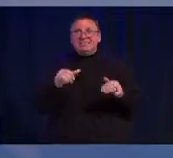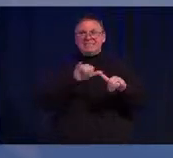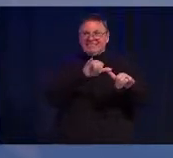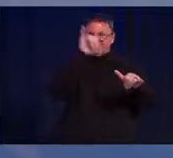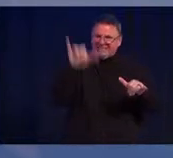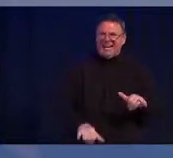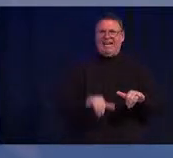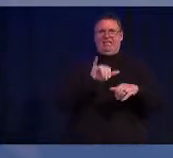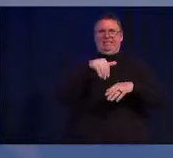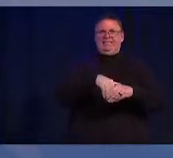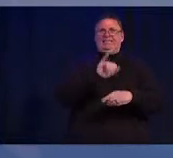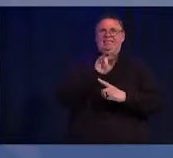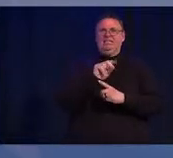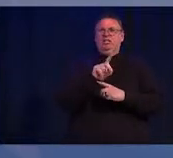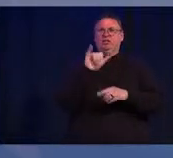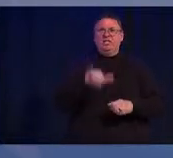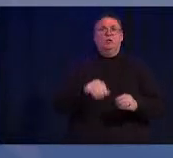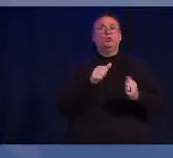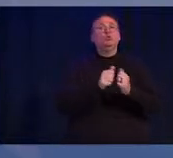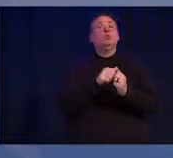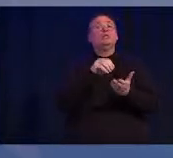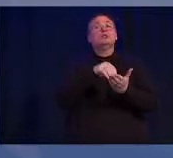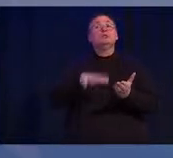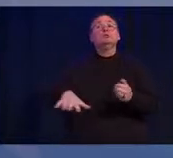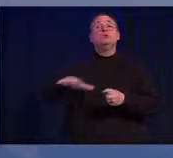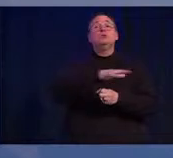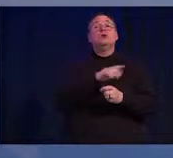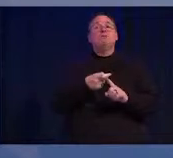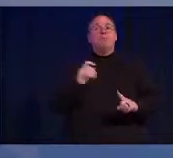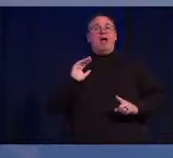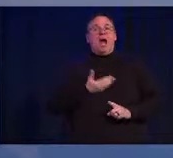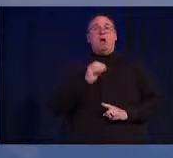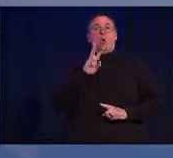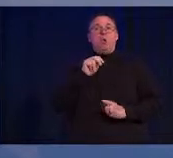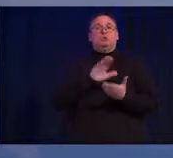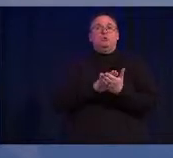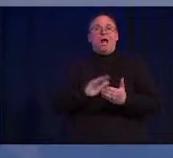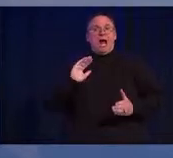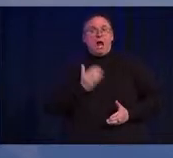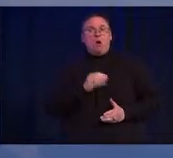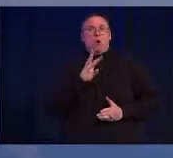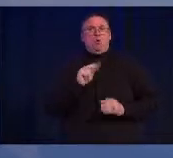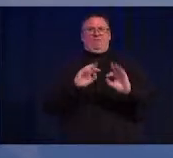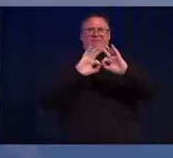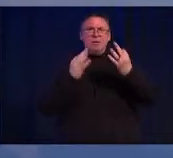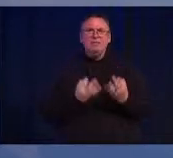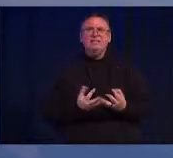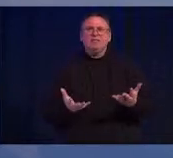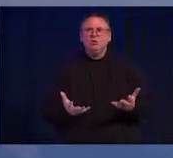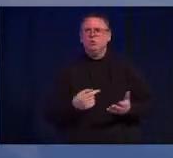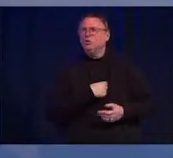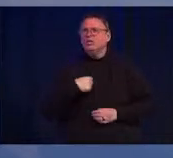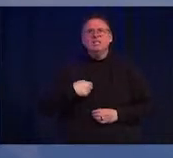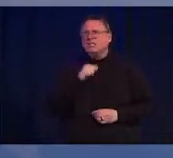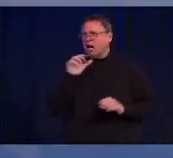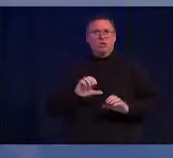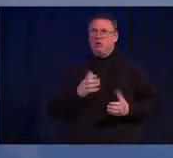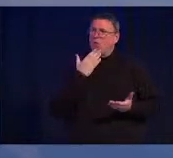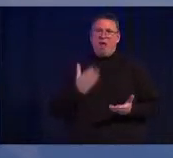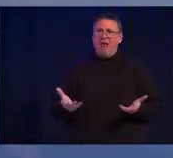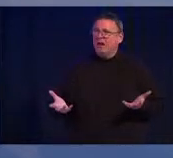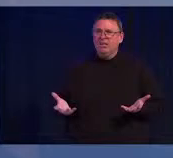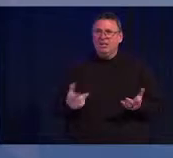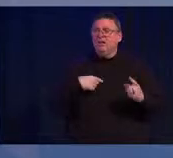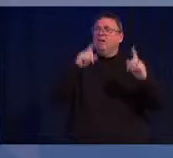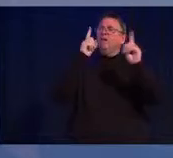filled with graduates from our own families and our own schools. We have not done that as well as you can, but it's never going to